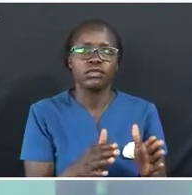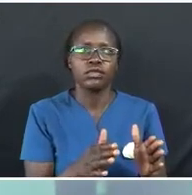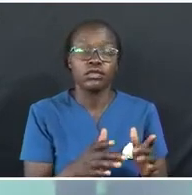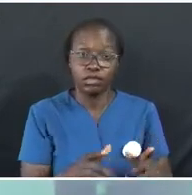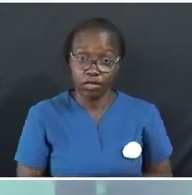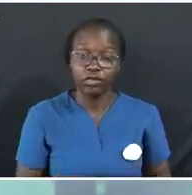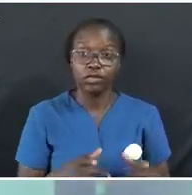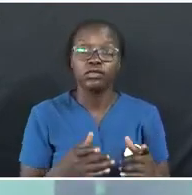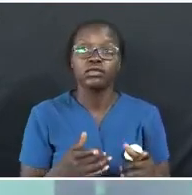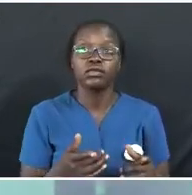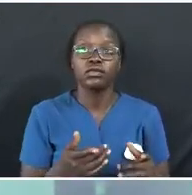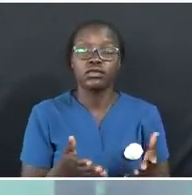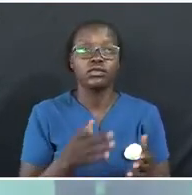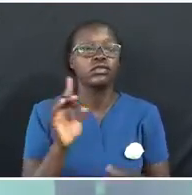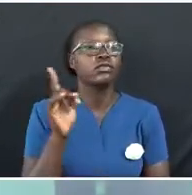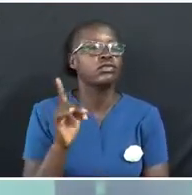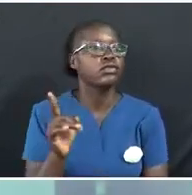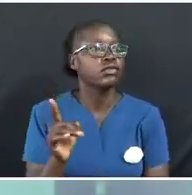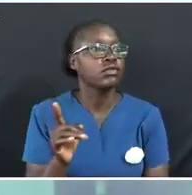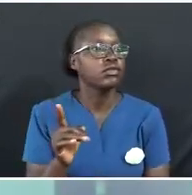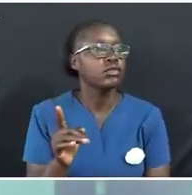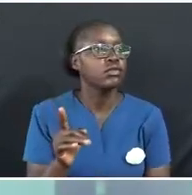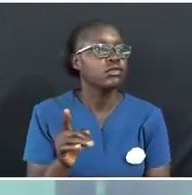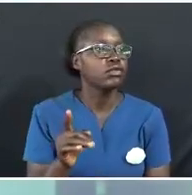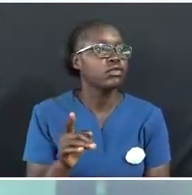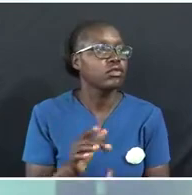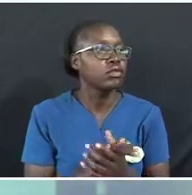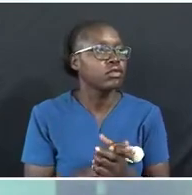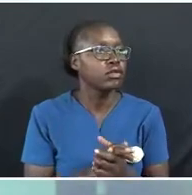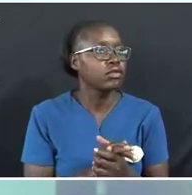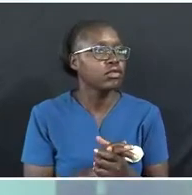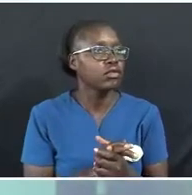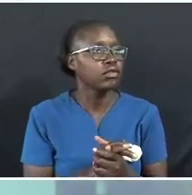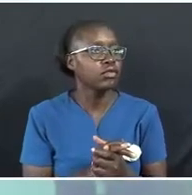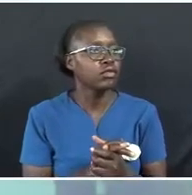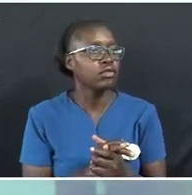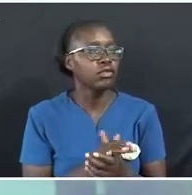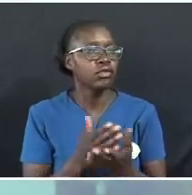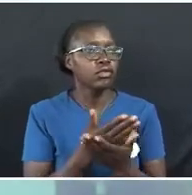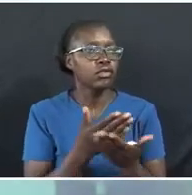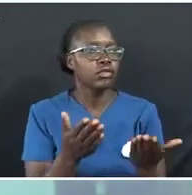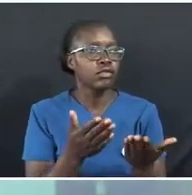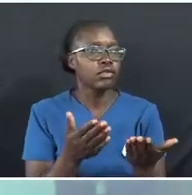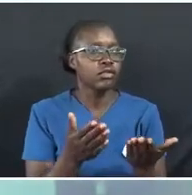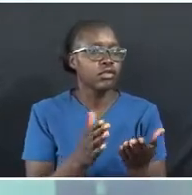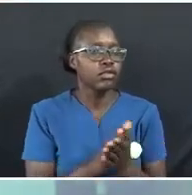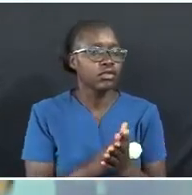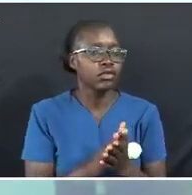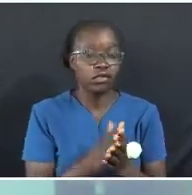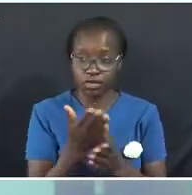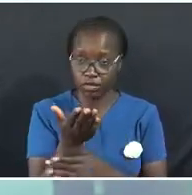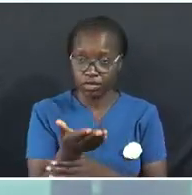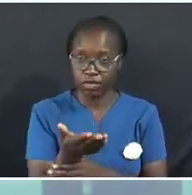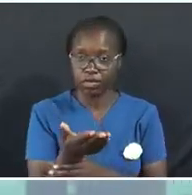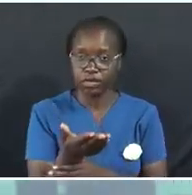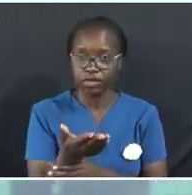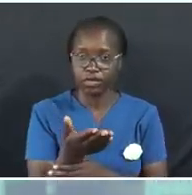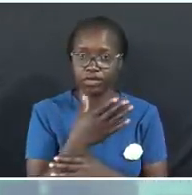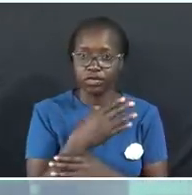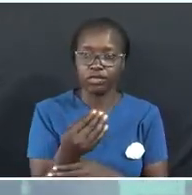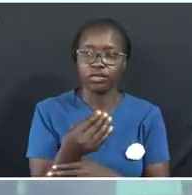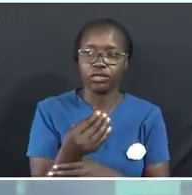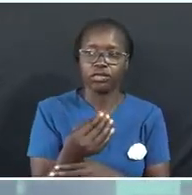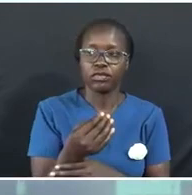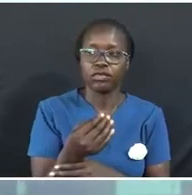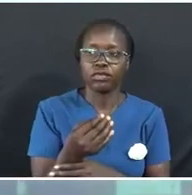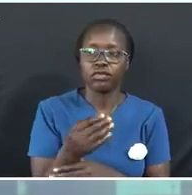alive. He's here in Nairobi. He's one of the most hardworking people around these islands. He's there. And I want to ask,